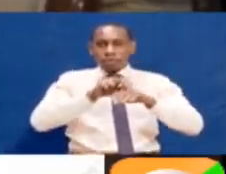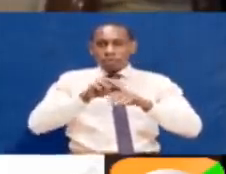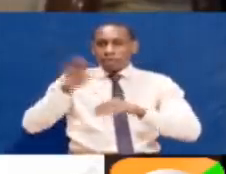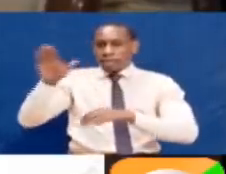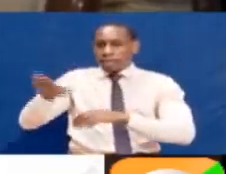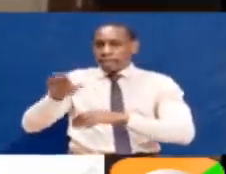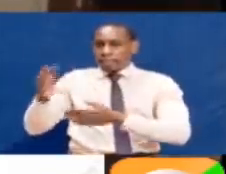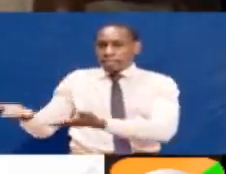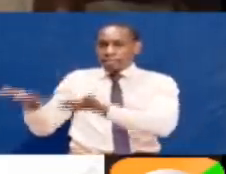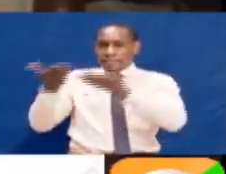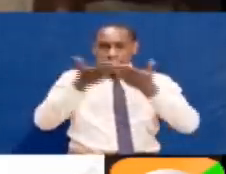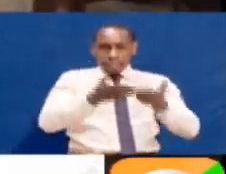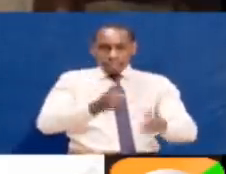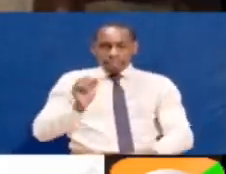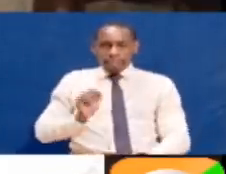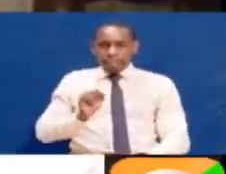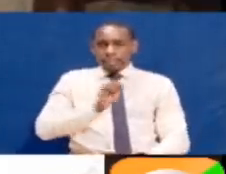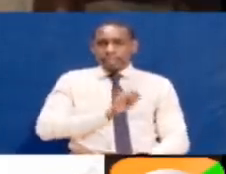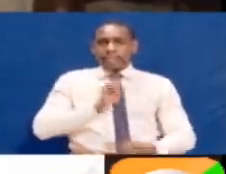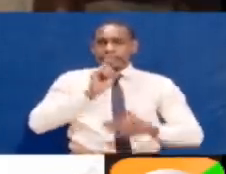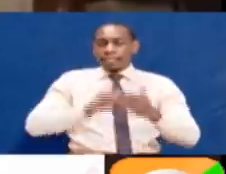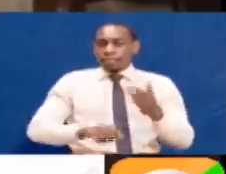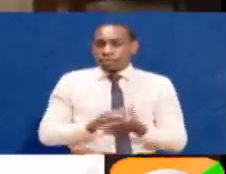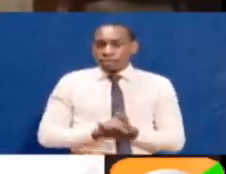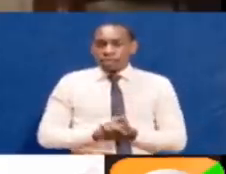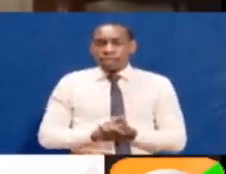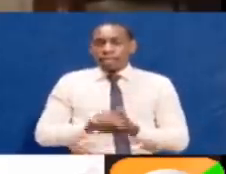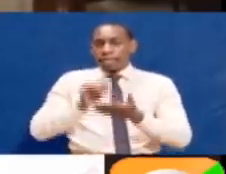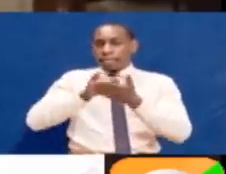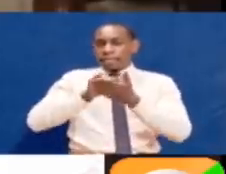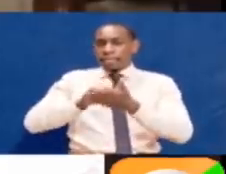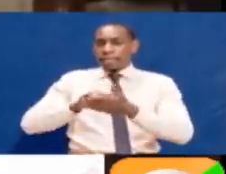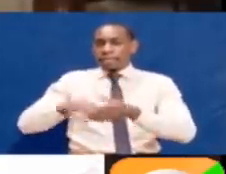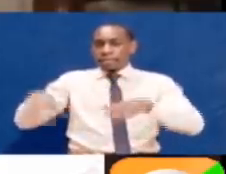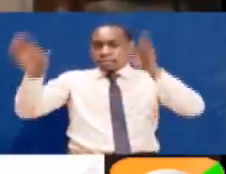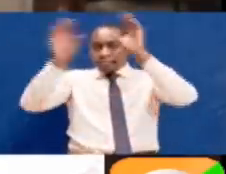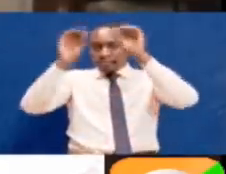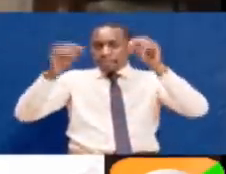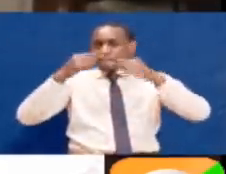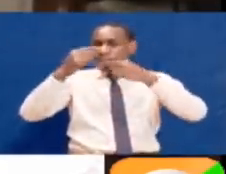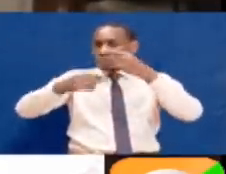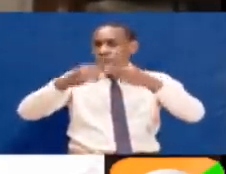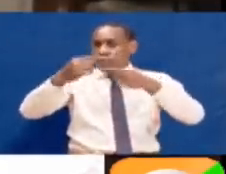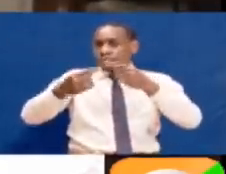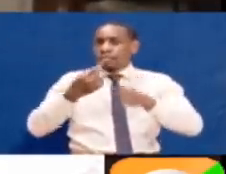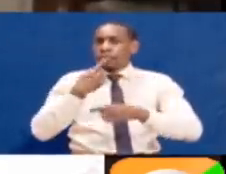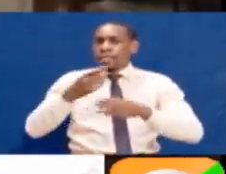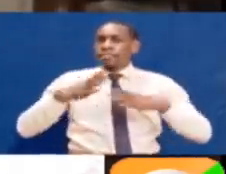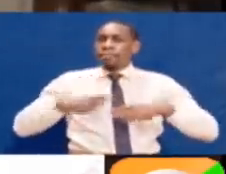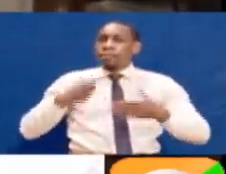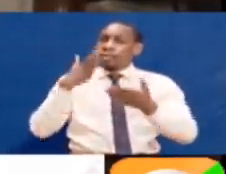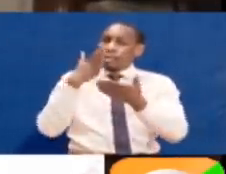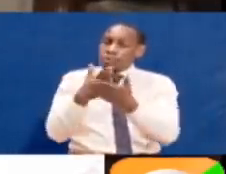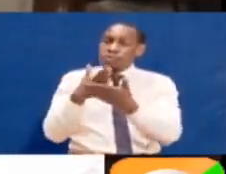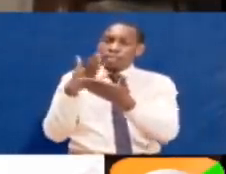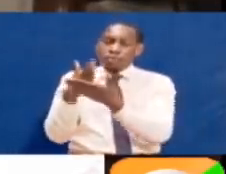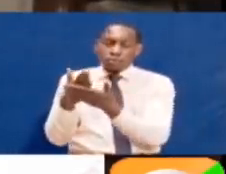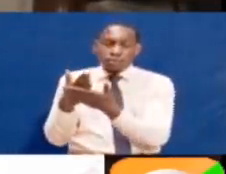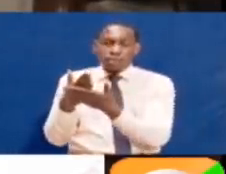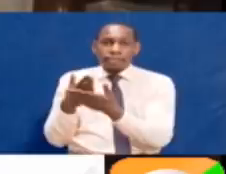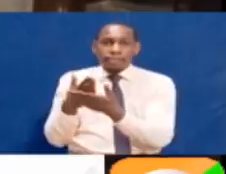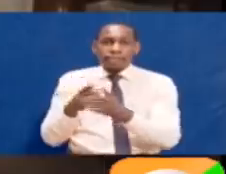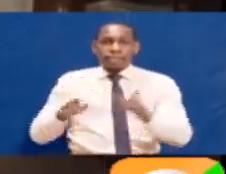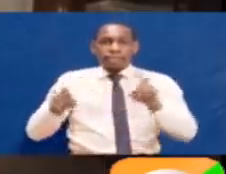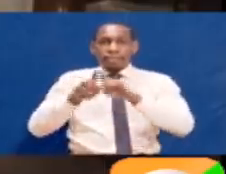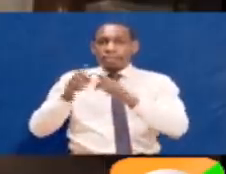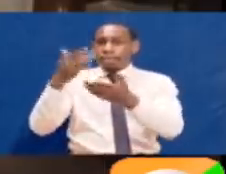Senate. And I said that Mr. President, let's continue telling these people the truth, and